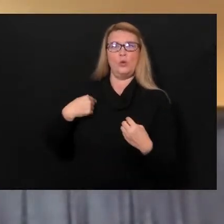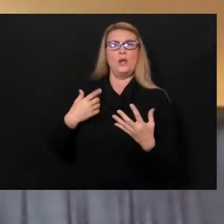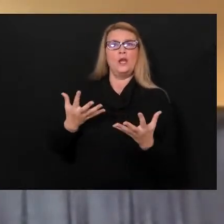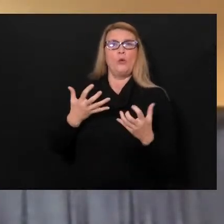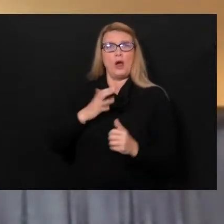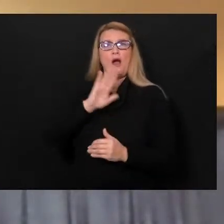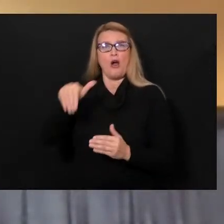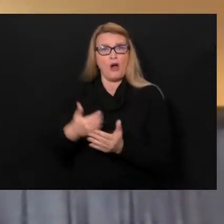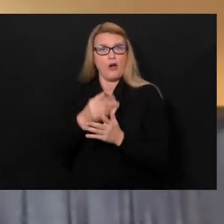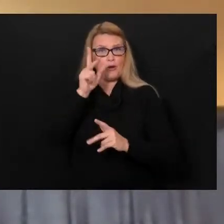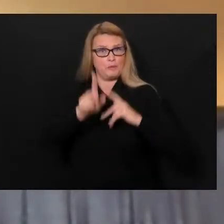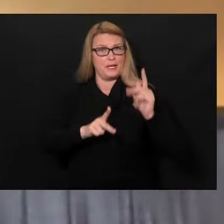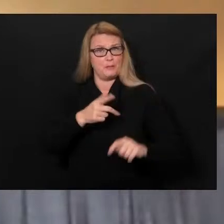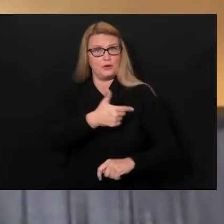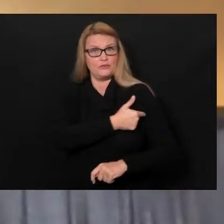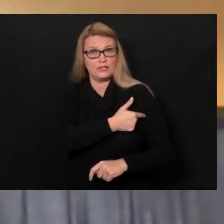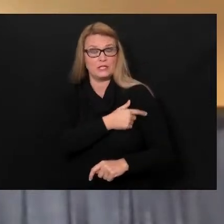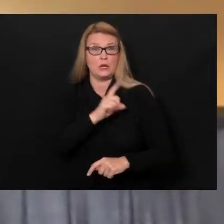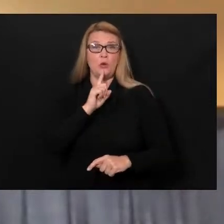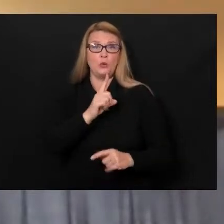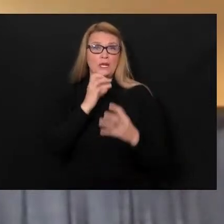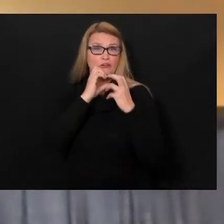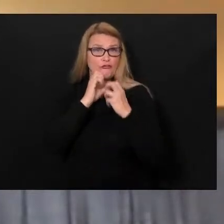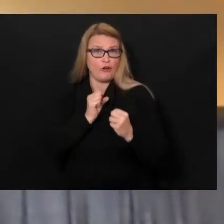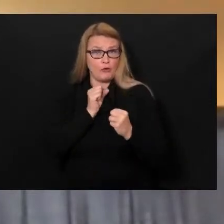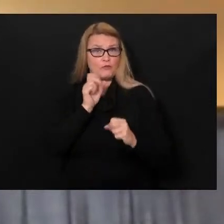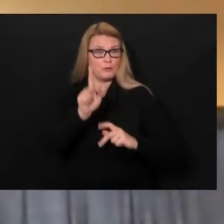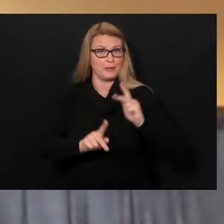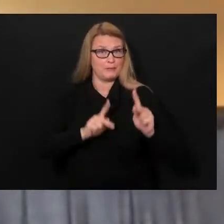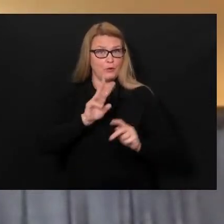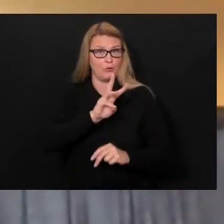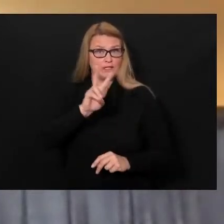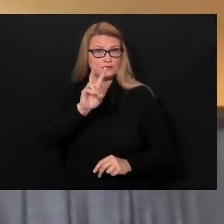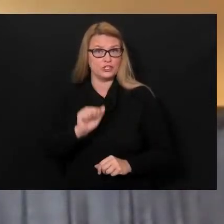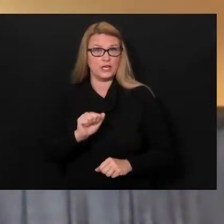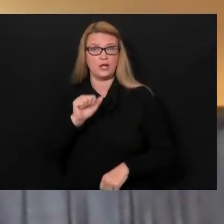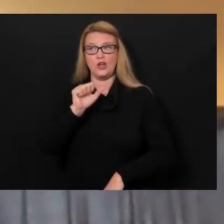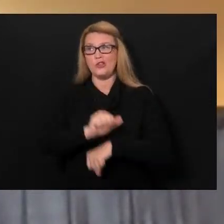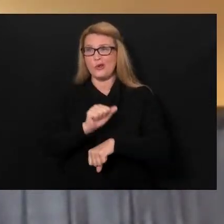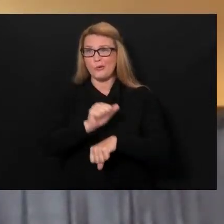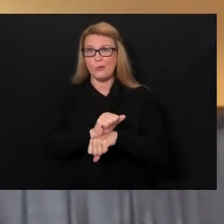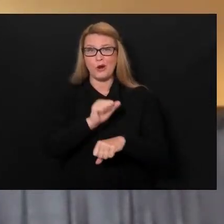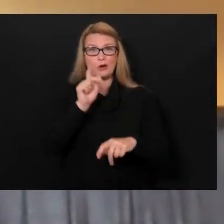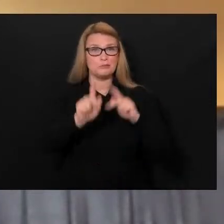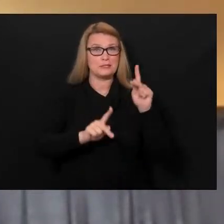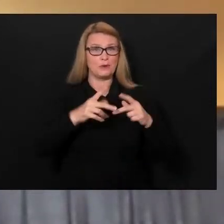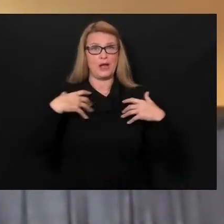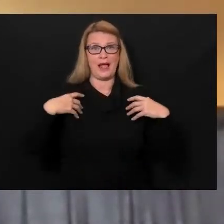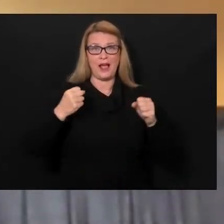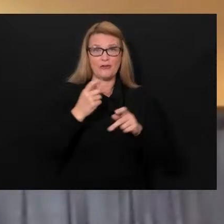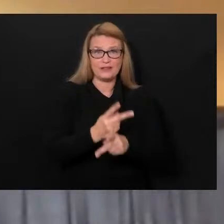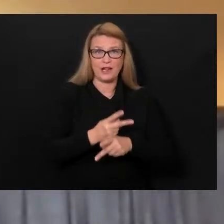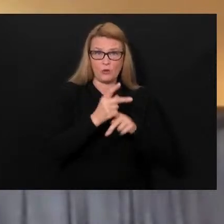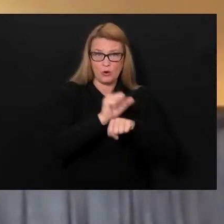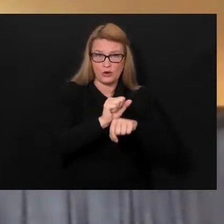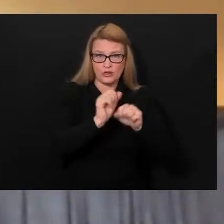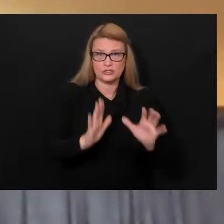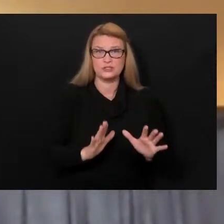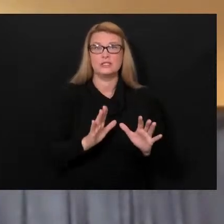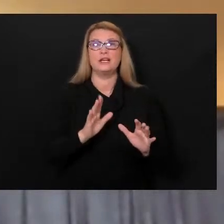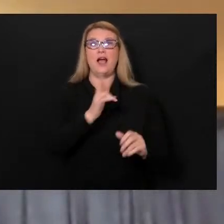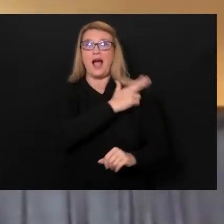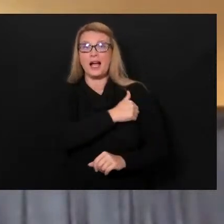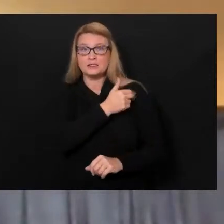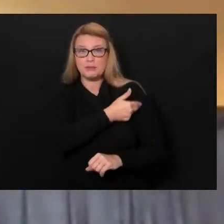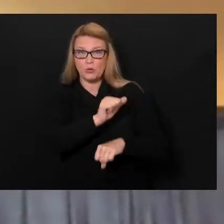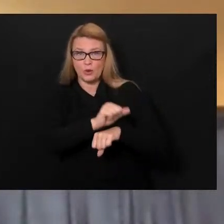with, our vulnerable citizens, our critical workforce and hospital group. But, as we have seen